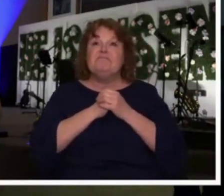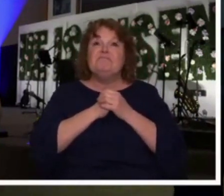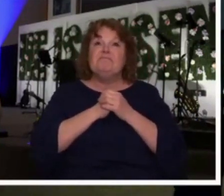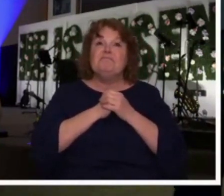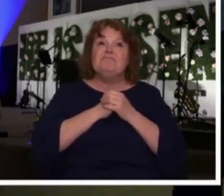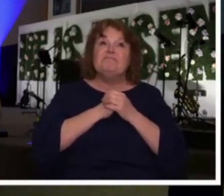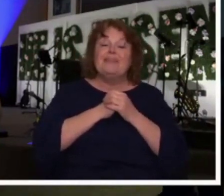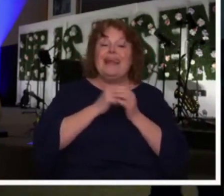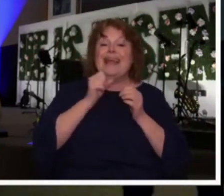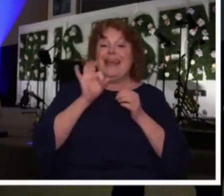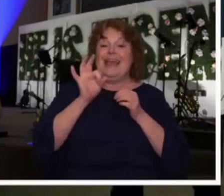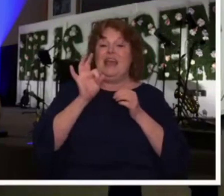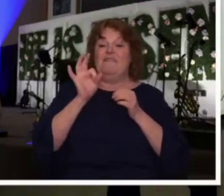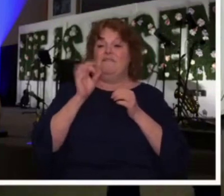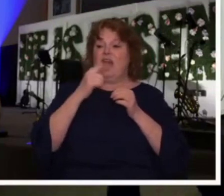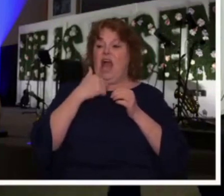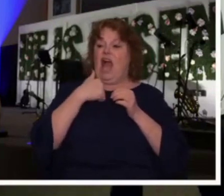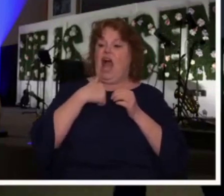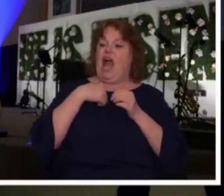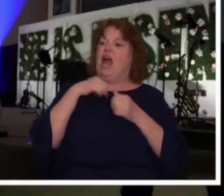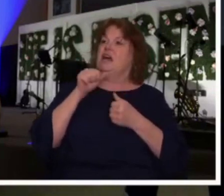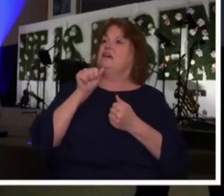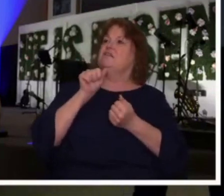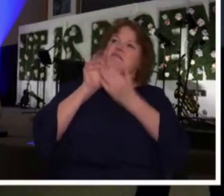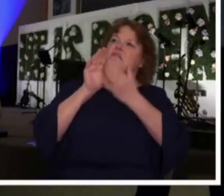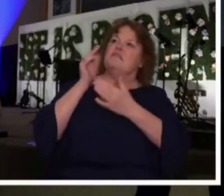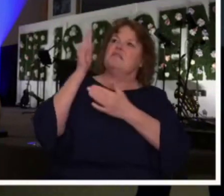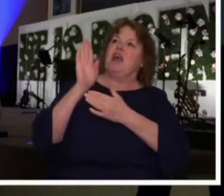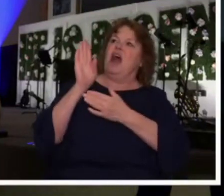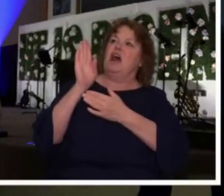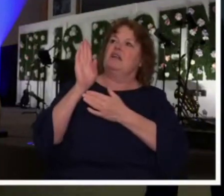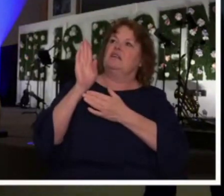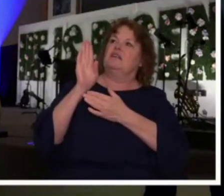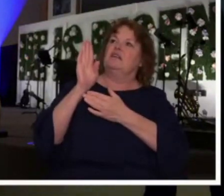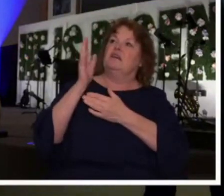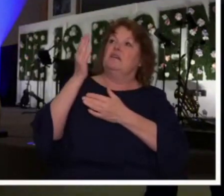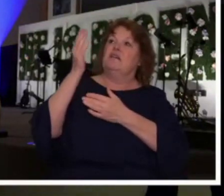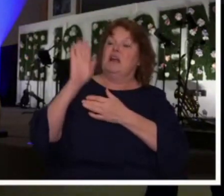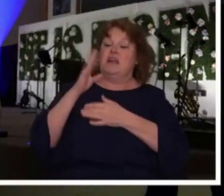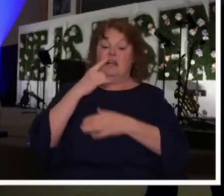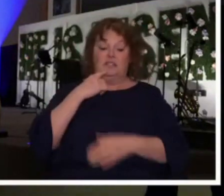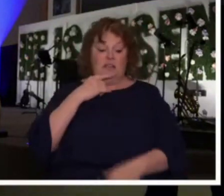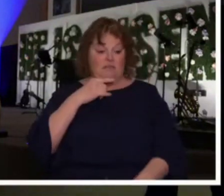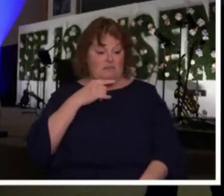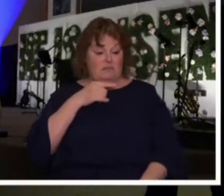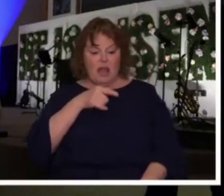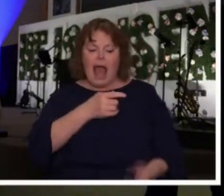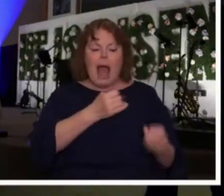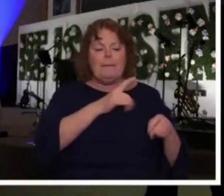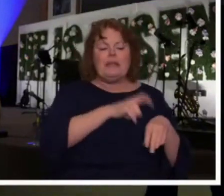uncomfortable if I stood before God and He said, should I tell you how many times you checked your phone versus how many times you talked to me today?